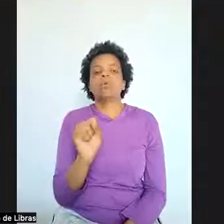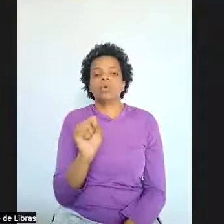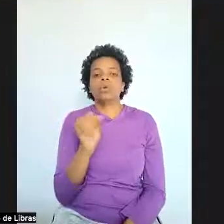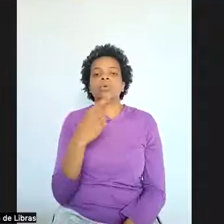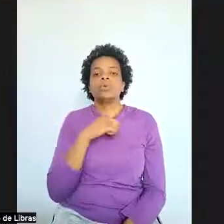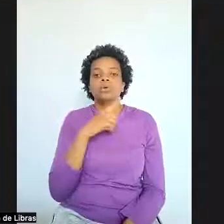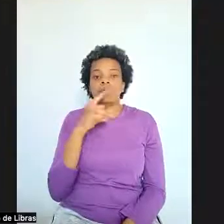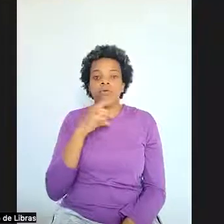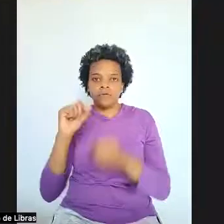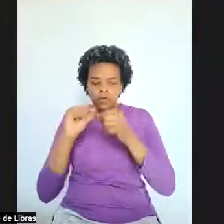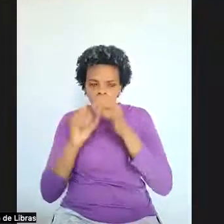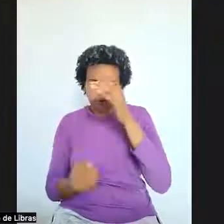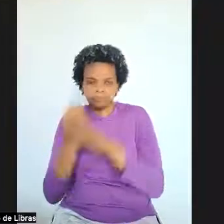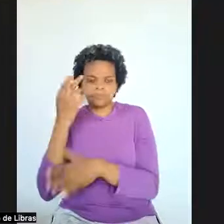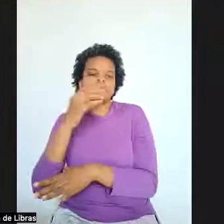we finally